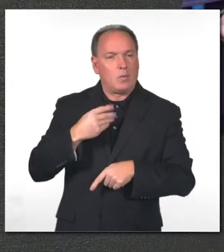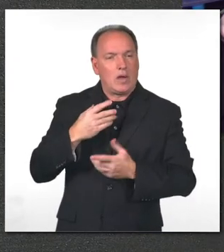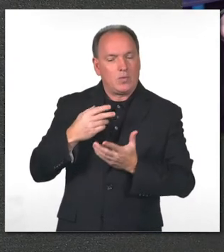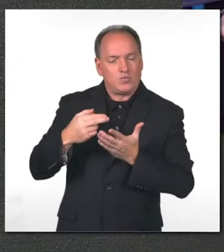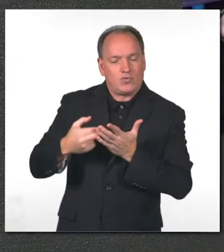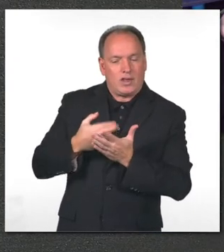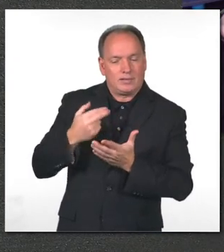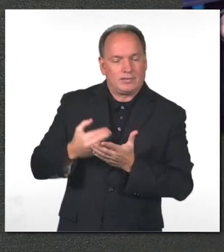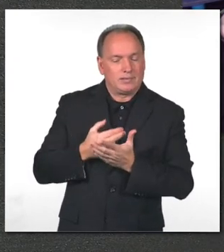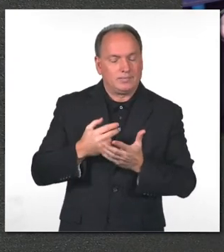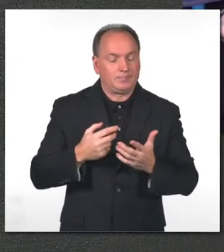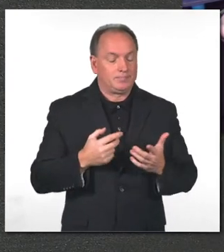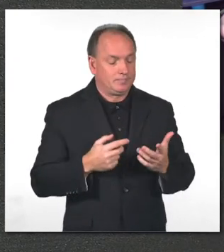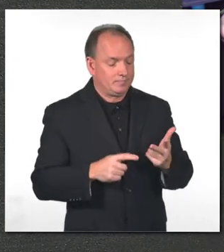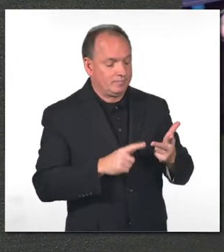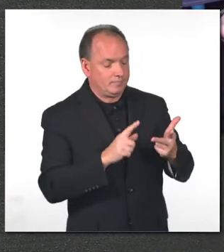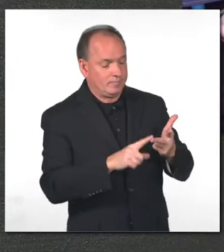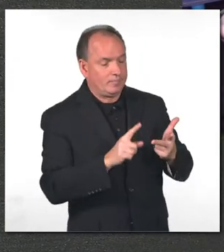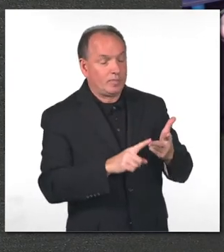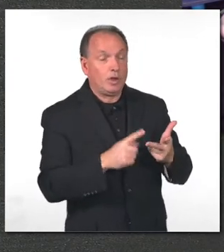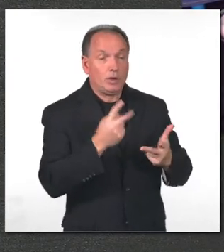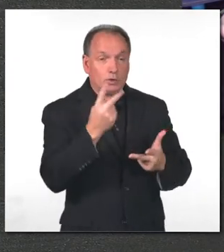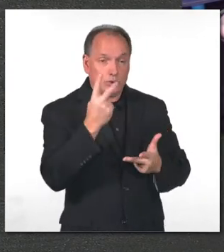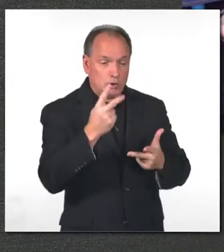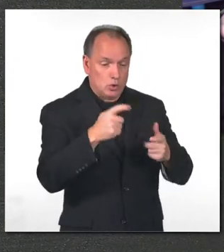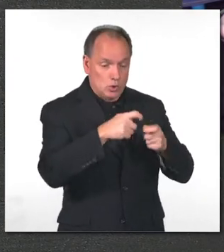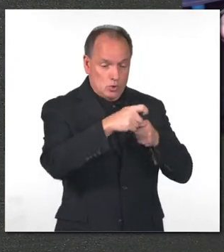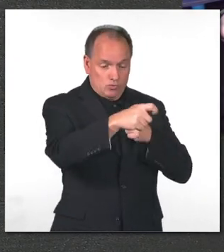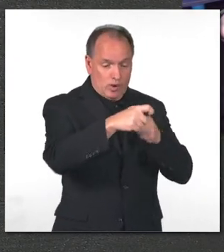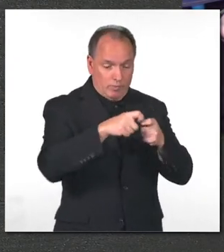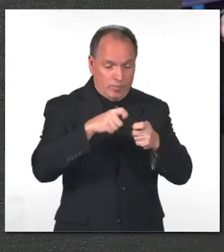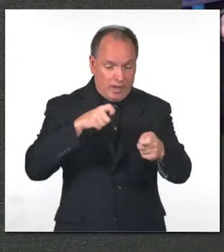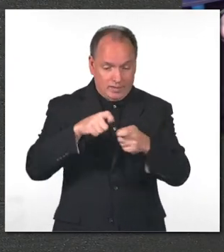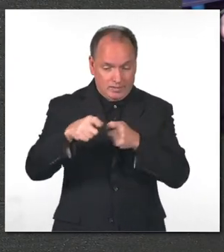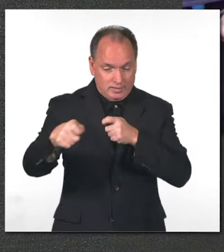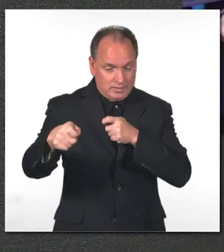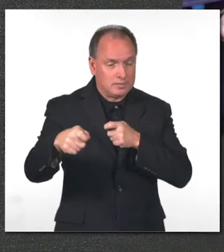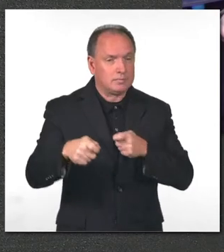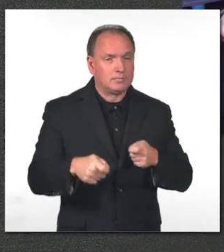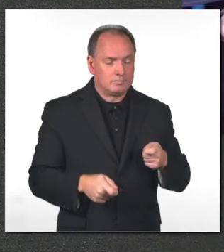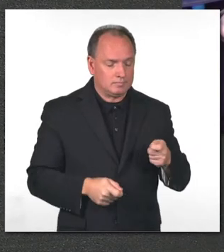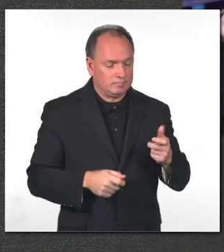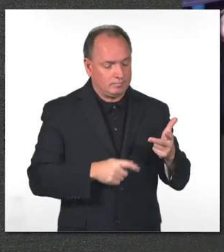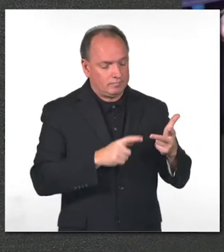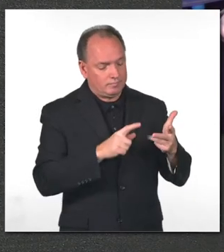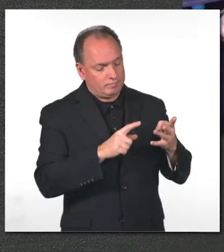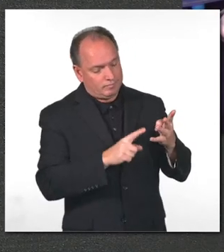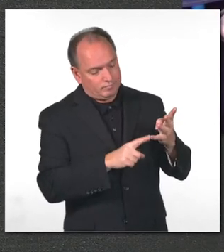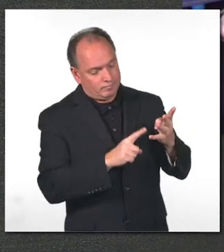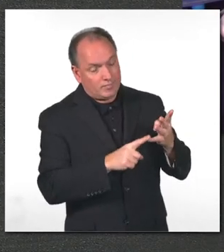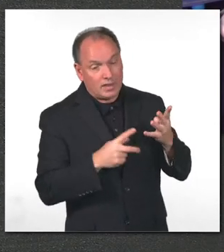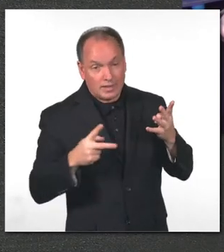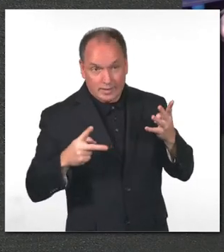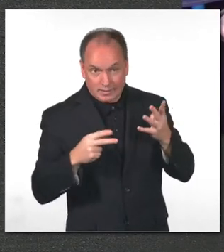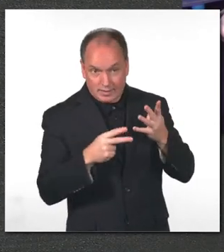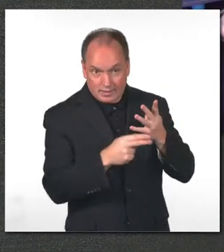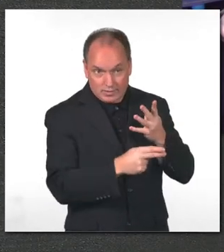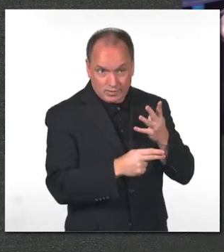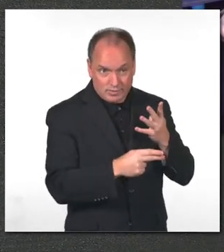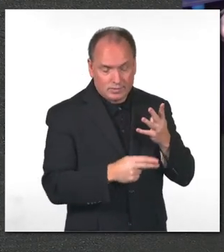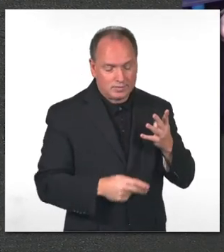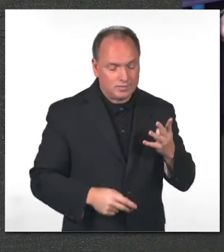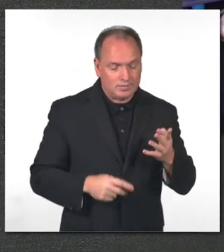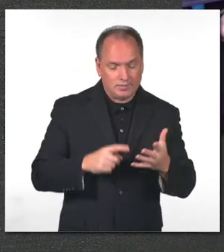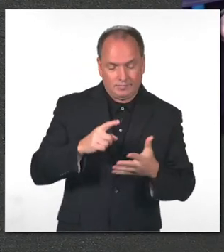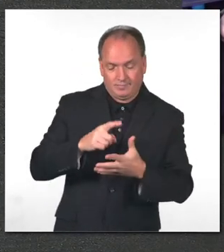You'll need two rubber bands, a pair of scissors that the grown-up can help you with, an